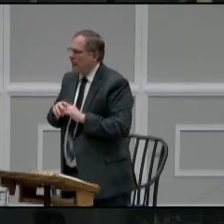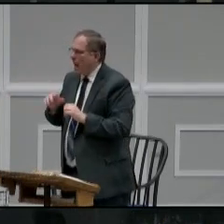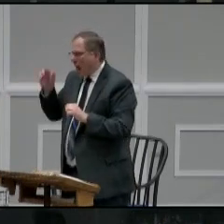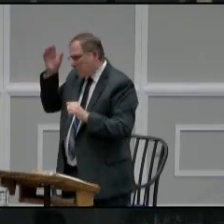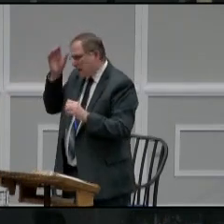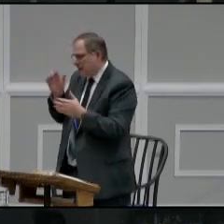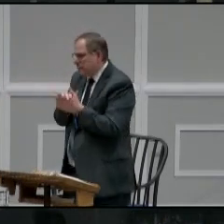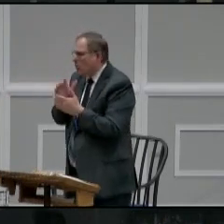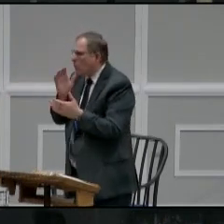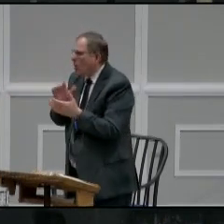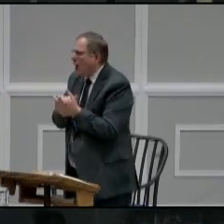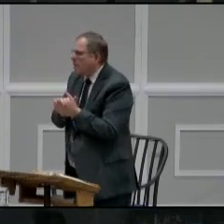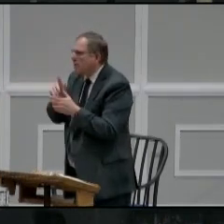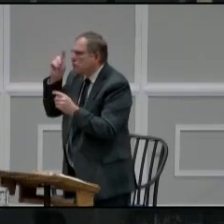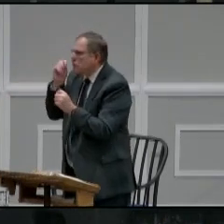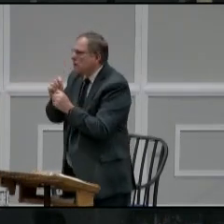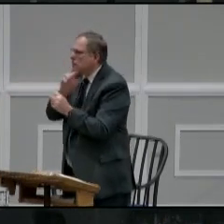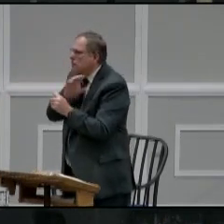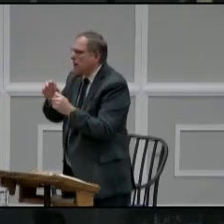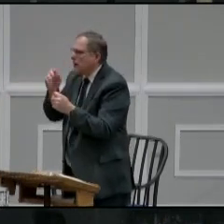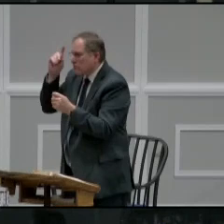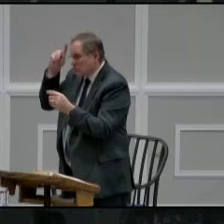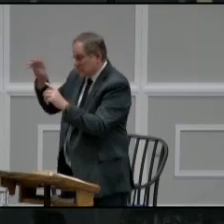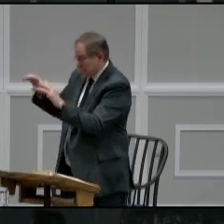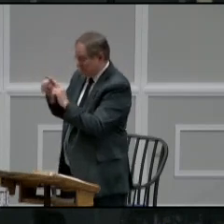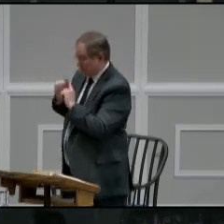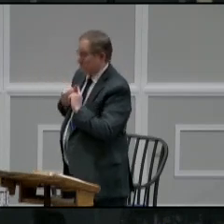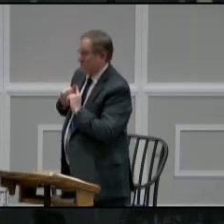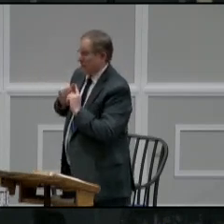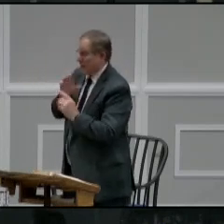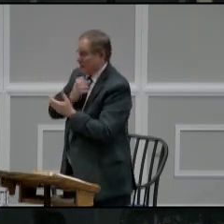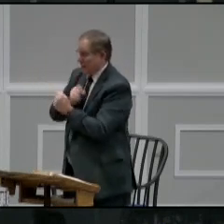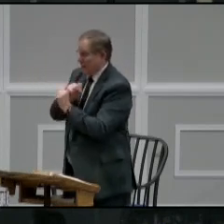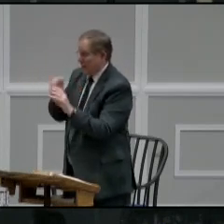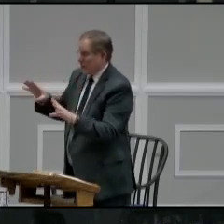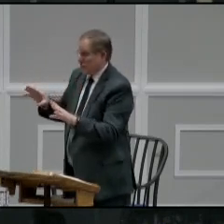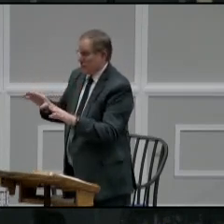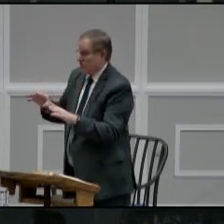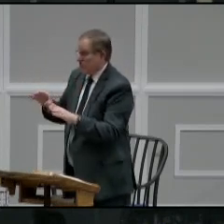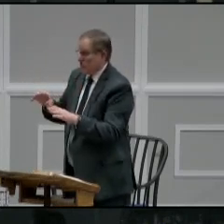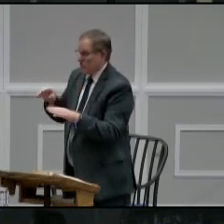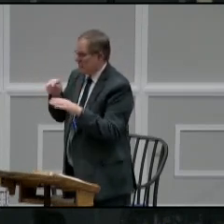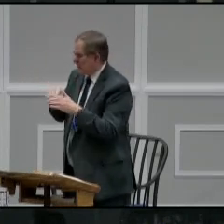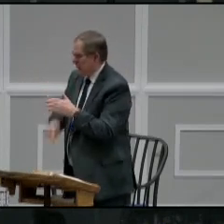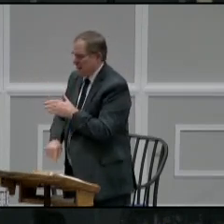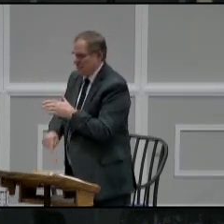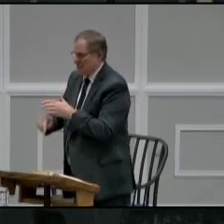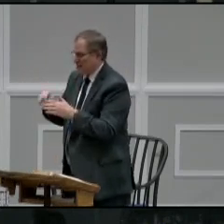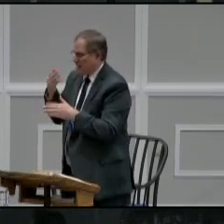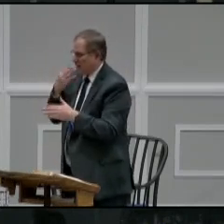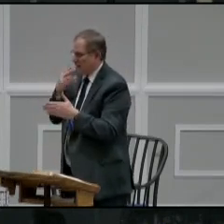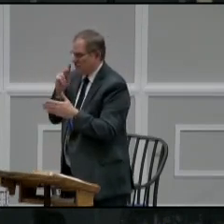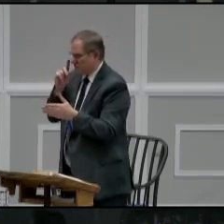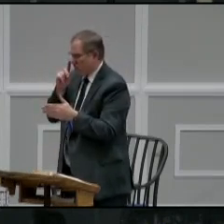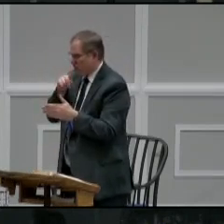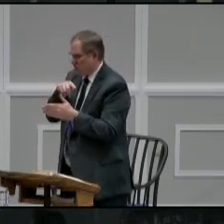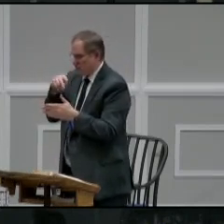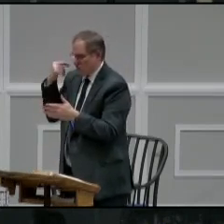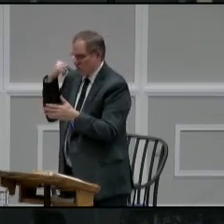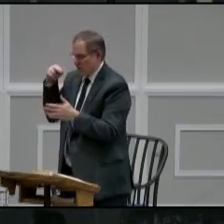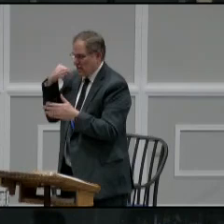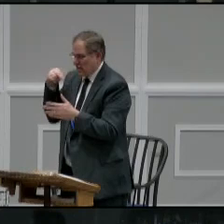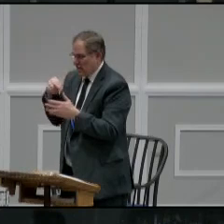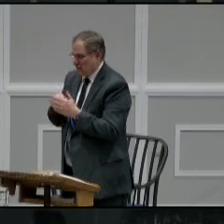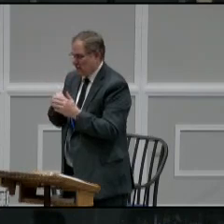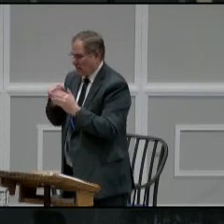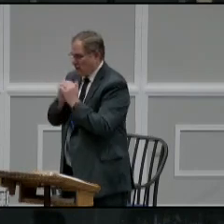Christ for salvation, but the husband had not. And he was still very much steeped in Hinduism and in the tradition of it all. And so we went and knocked on the